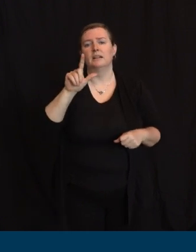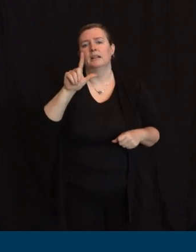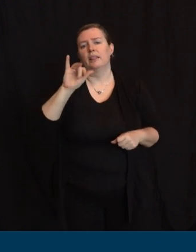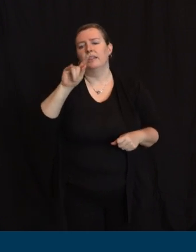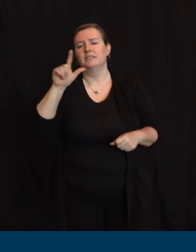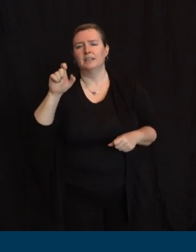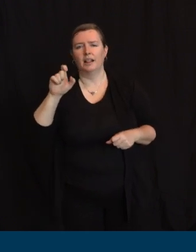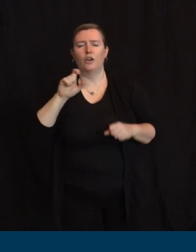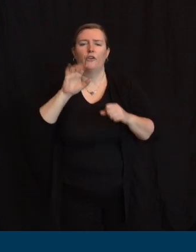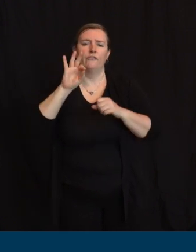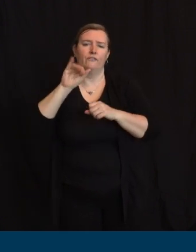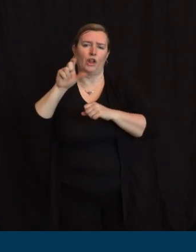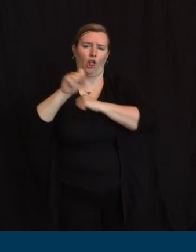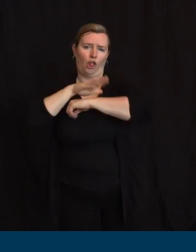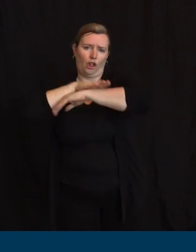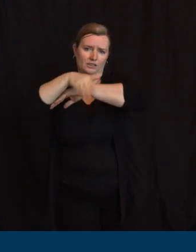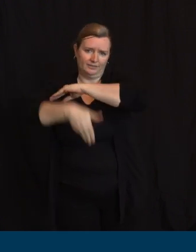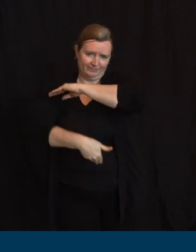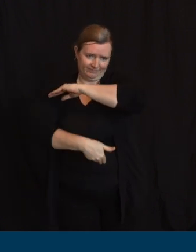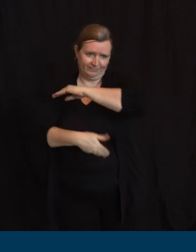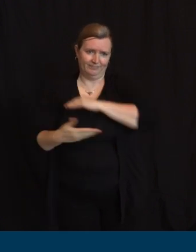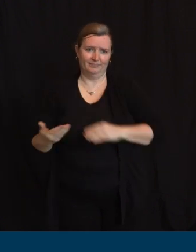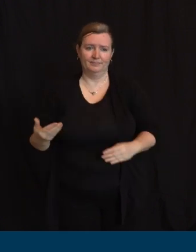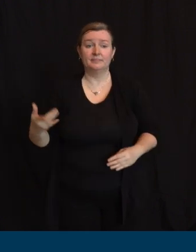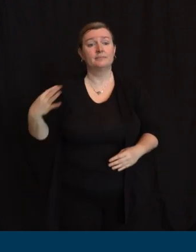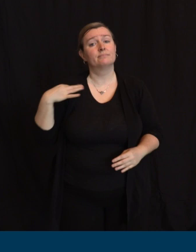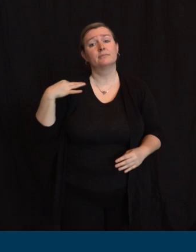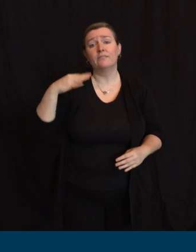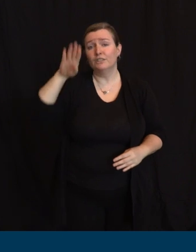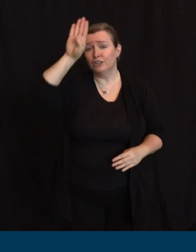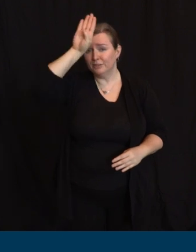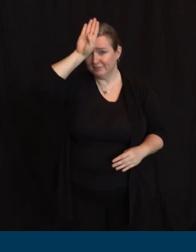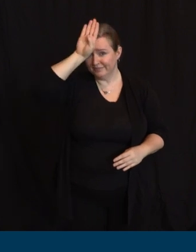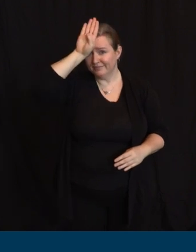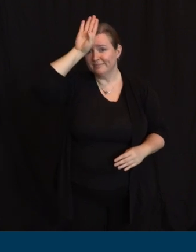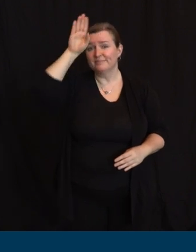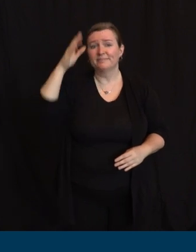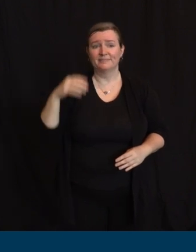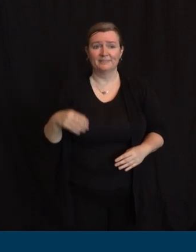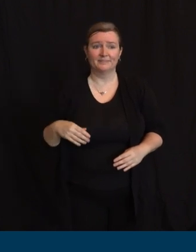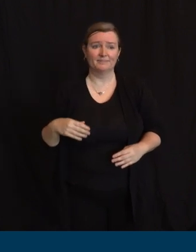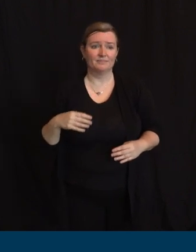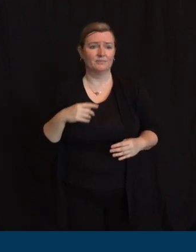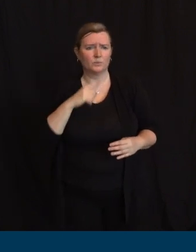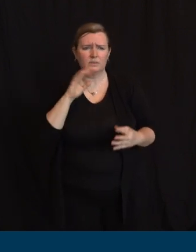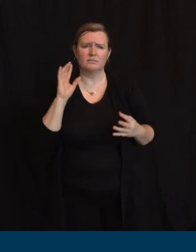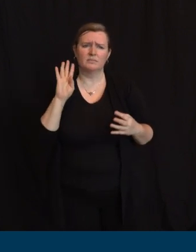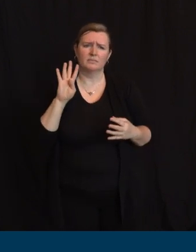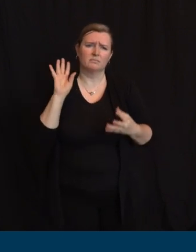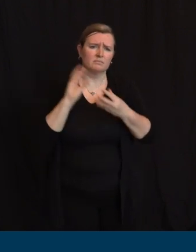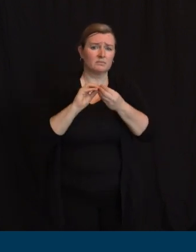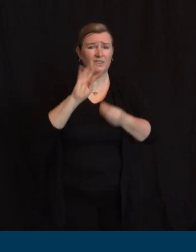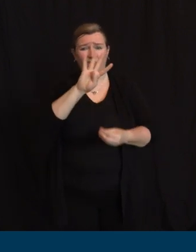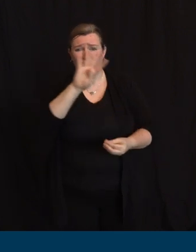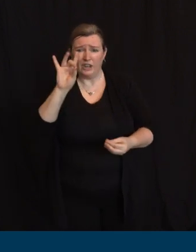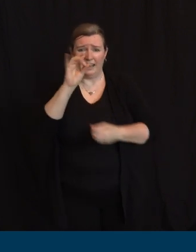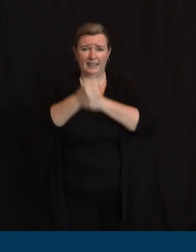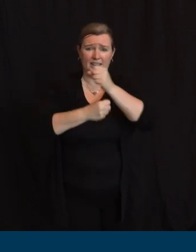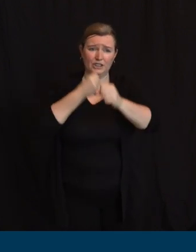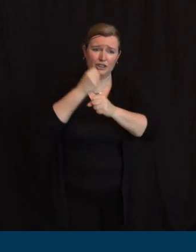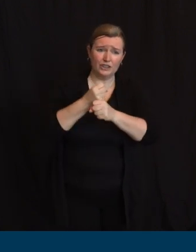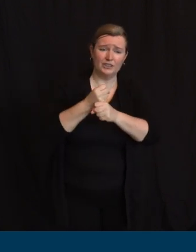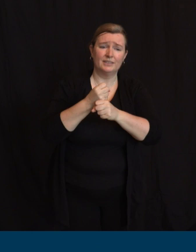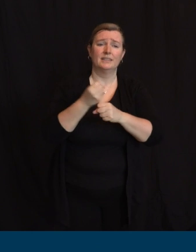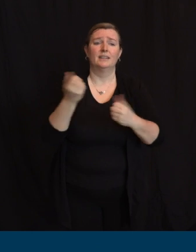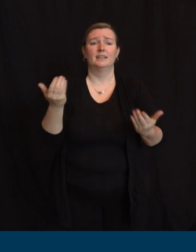hometown. Mike was a volunteer firefighter, a 48-year member of the Singac